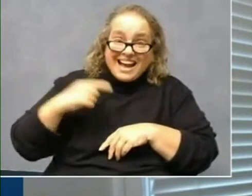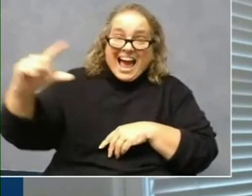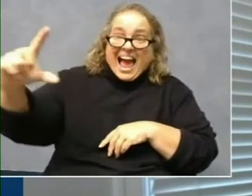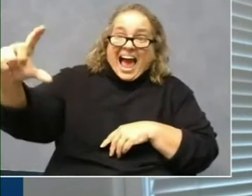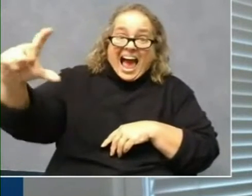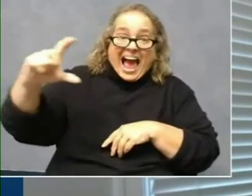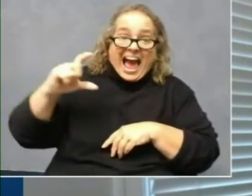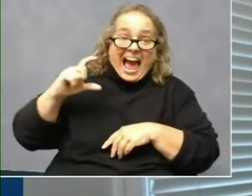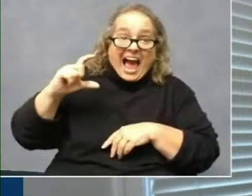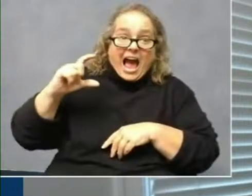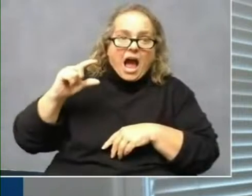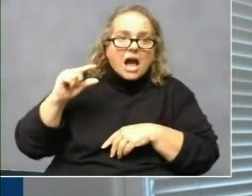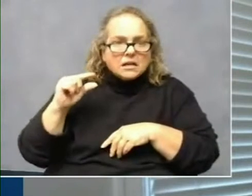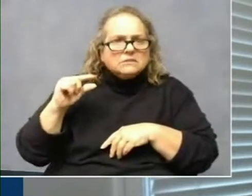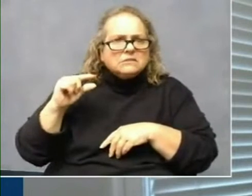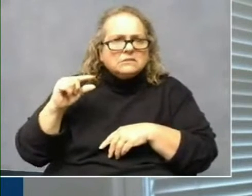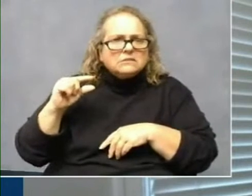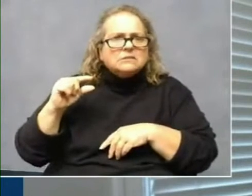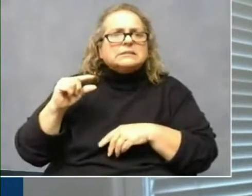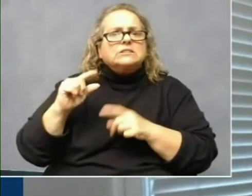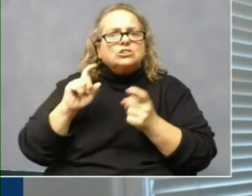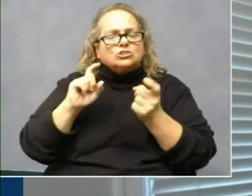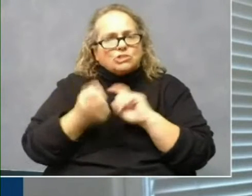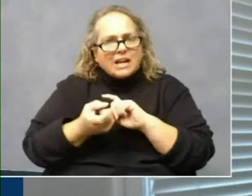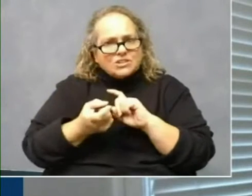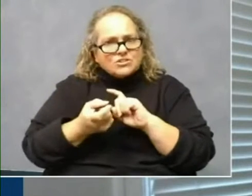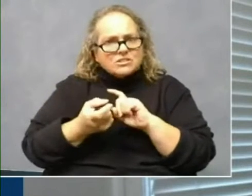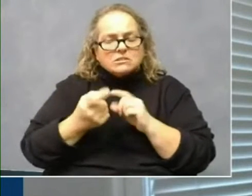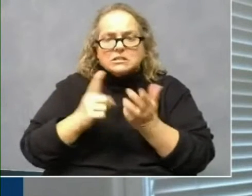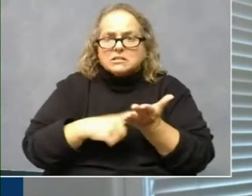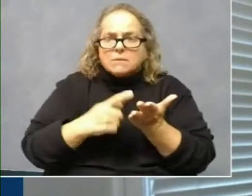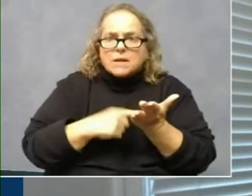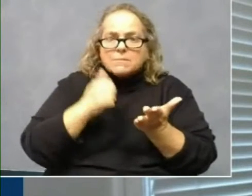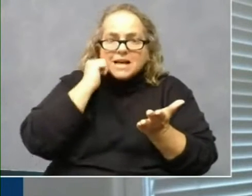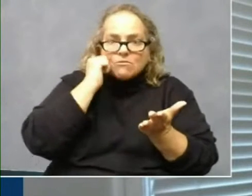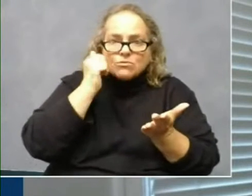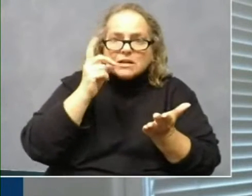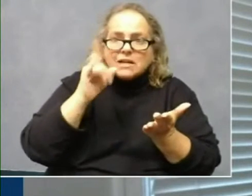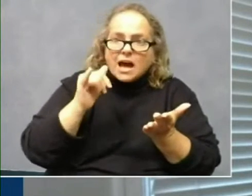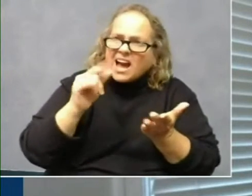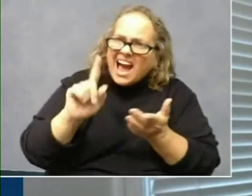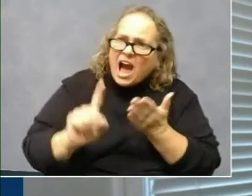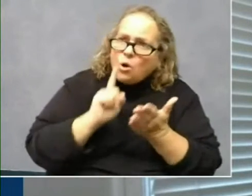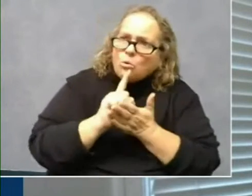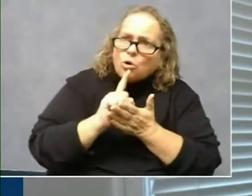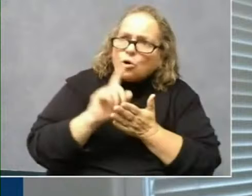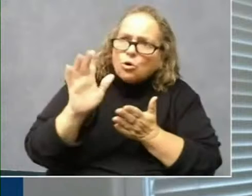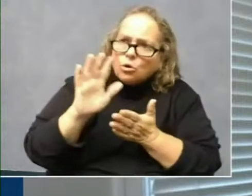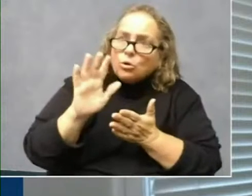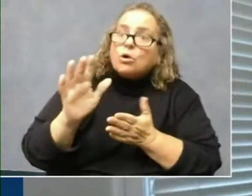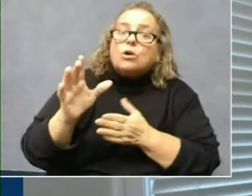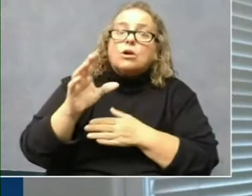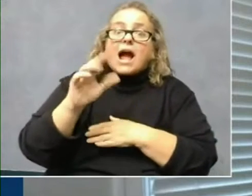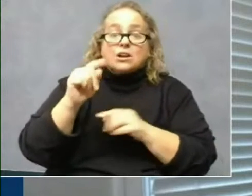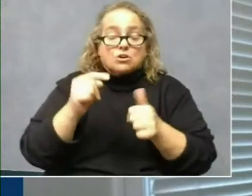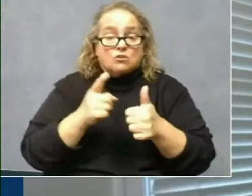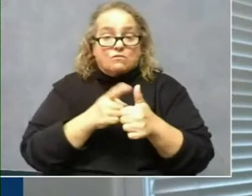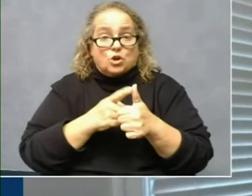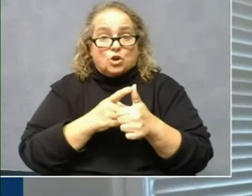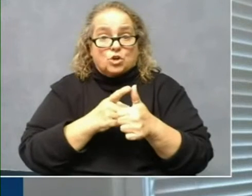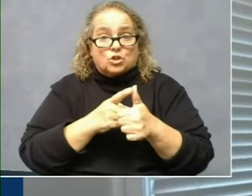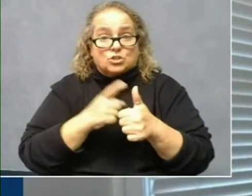weekly, daily, and sometimes an hourly basis. For example, we initially were told no one would have to have a -80